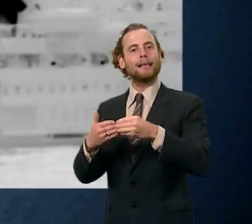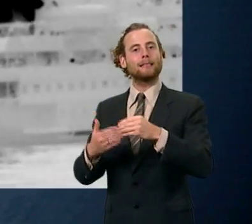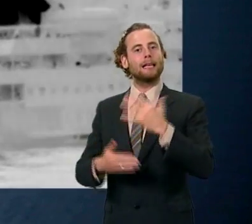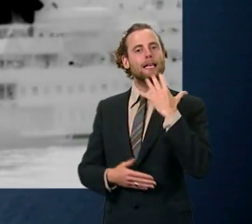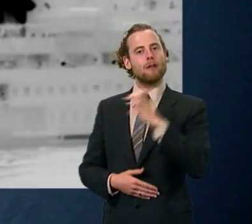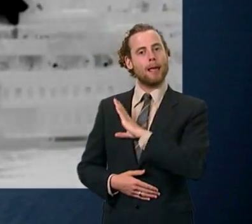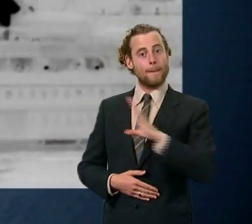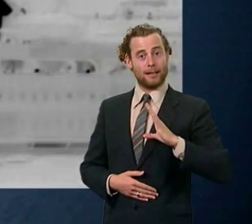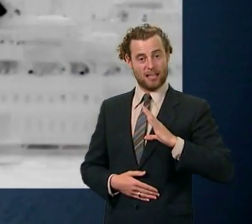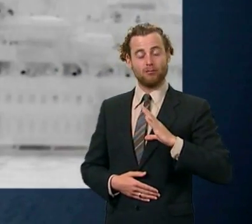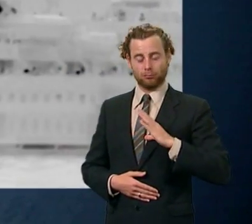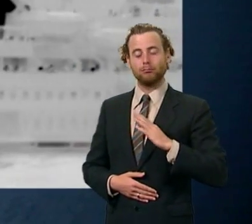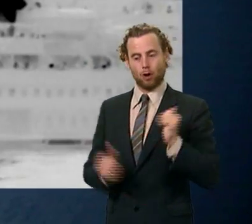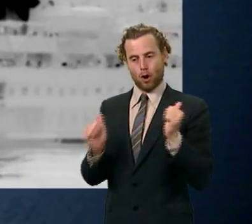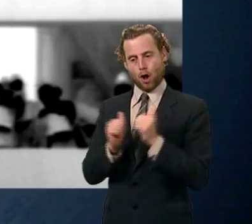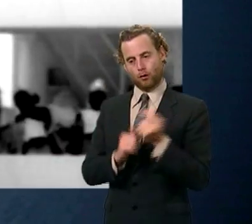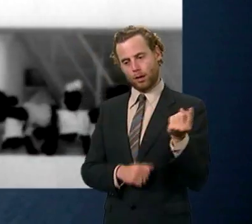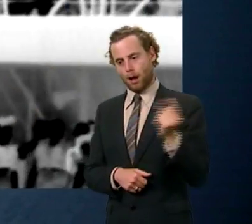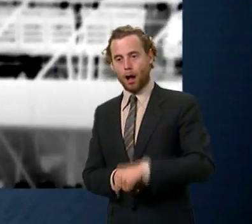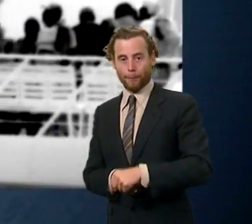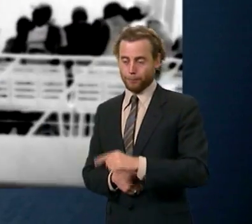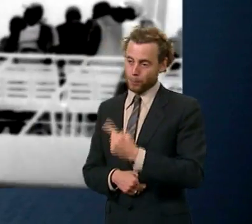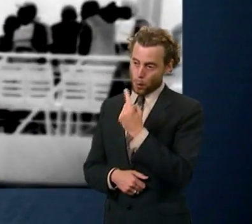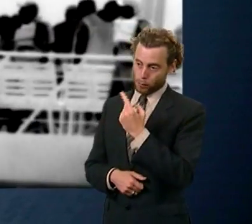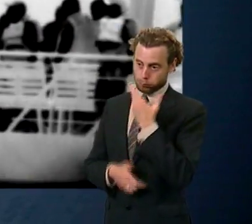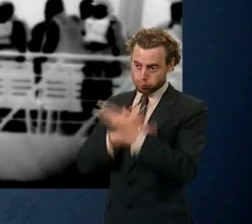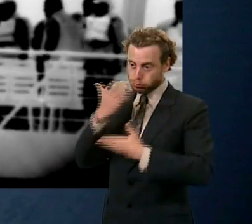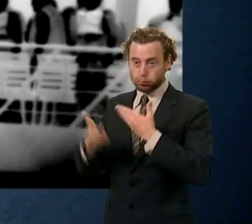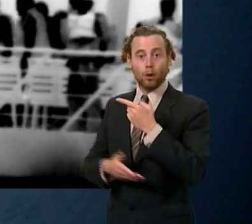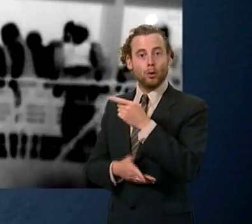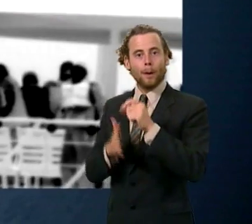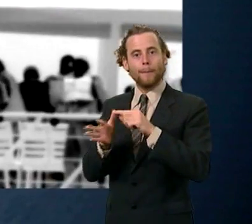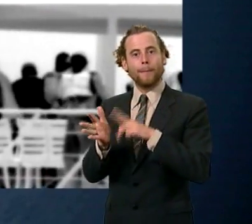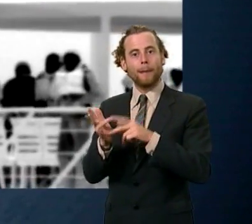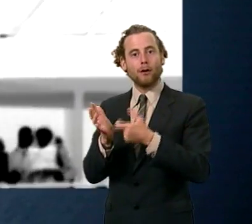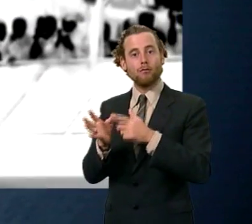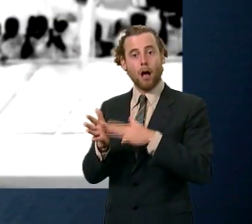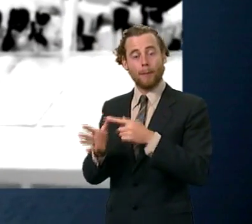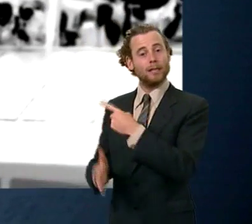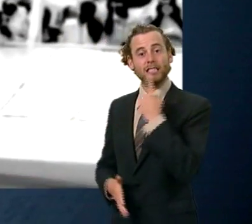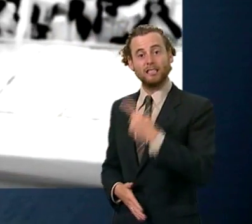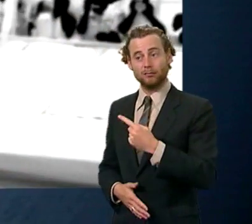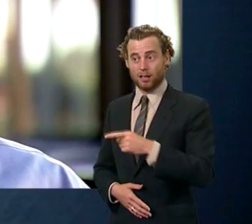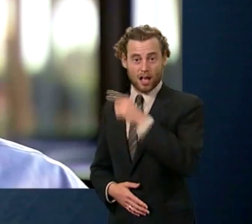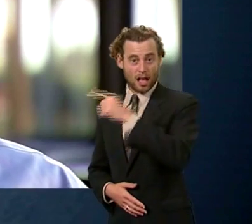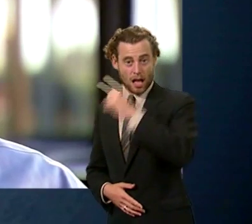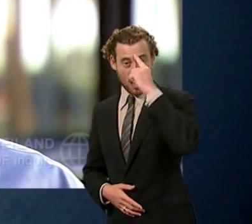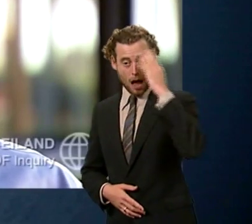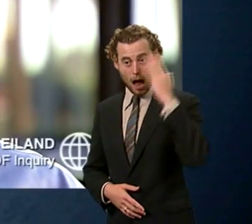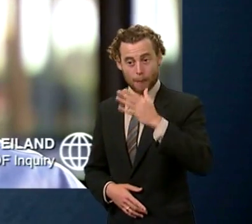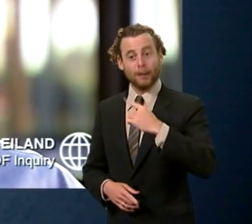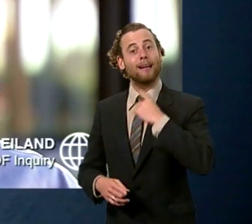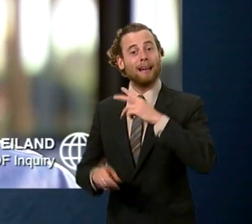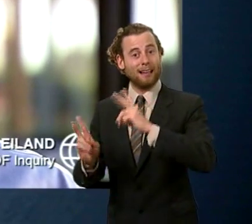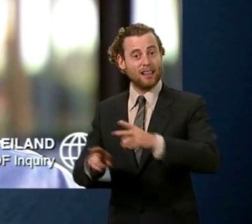spoken exclusively to Panorama. They were committed to kill and to be killed. Under these kind